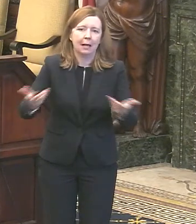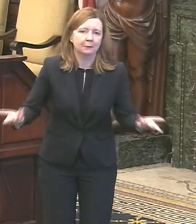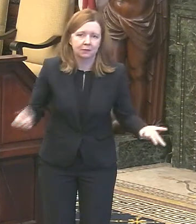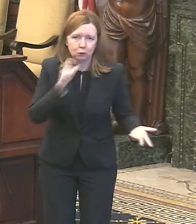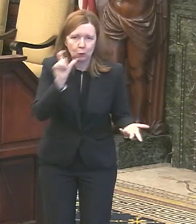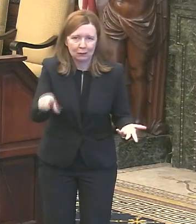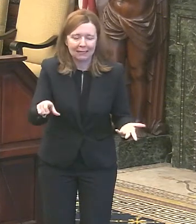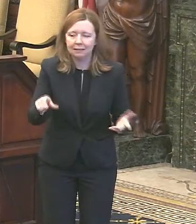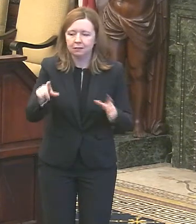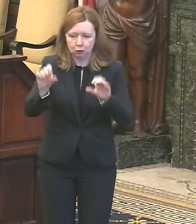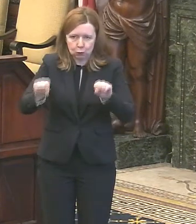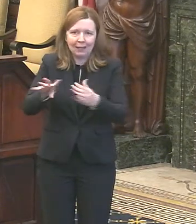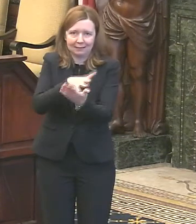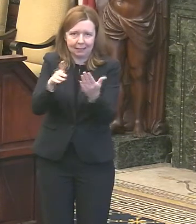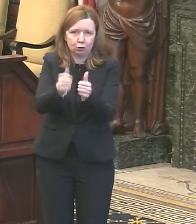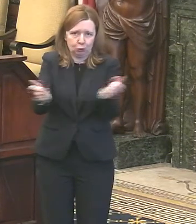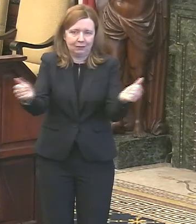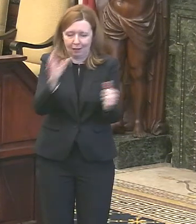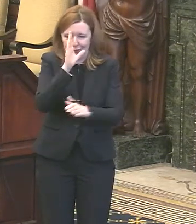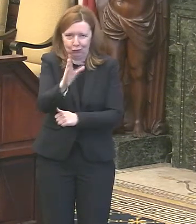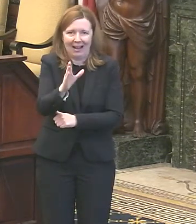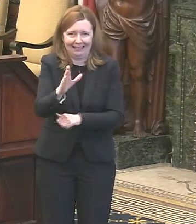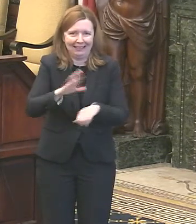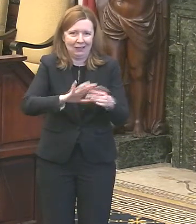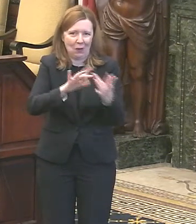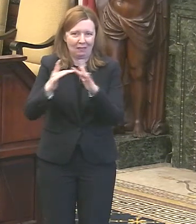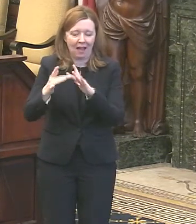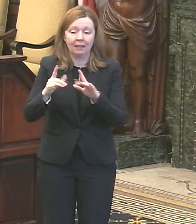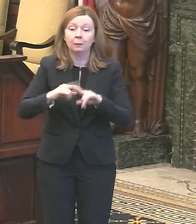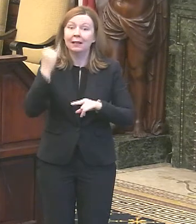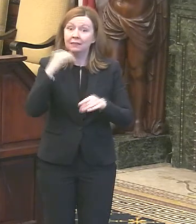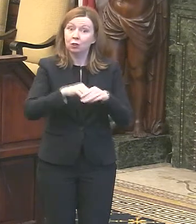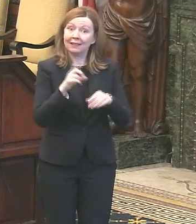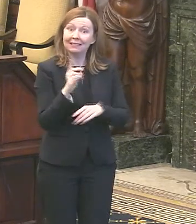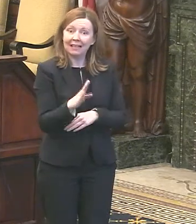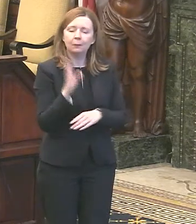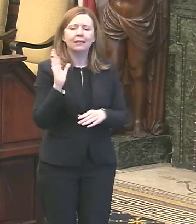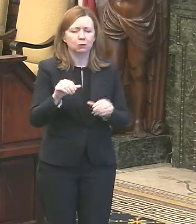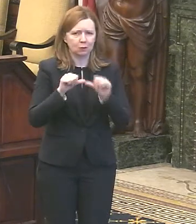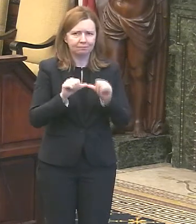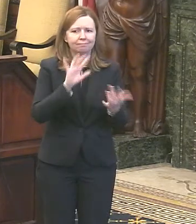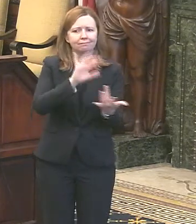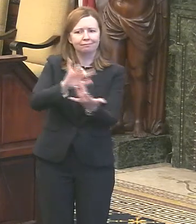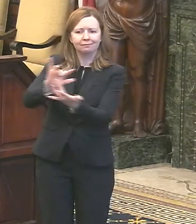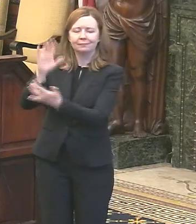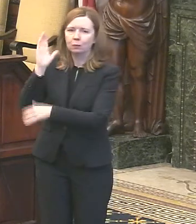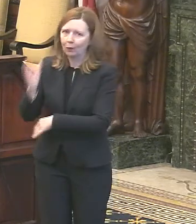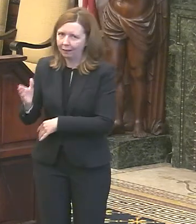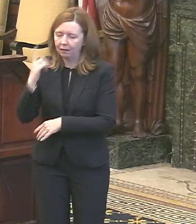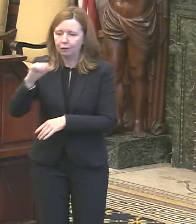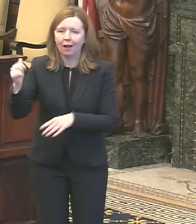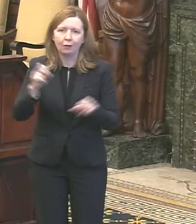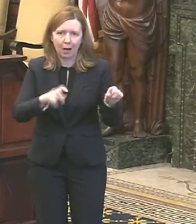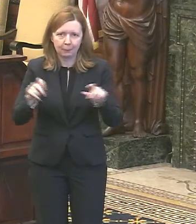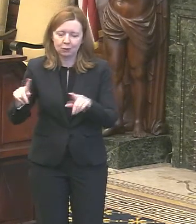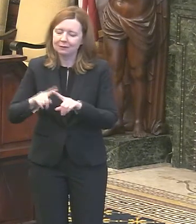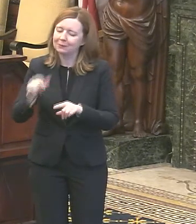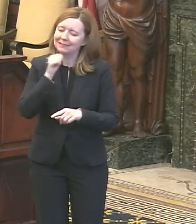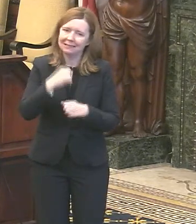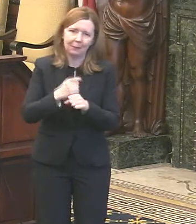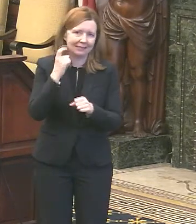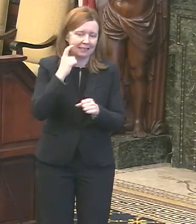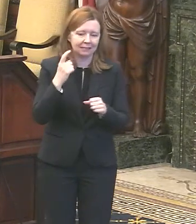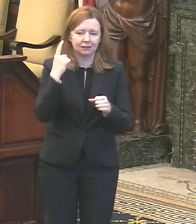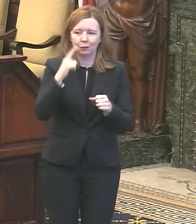people can just schedule themselves directly. People who are in that database will continue to be getting contacts about their opportunities, but it doesn't make sense